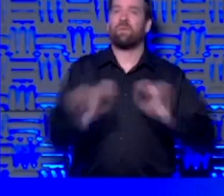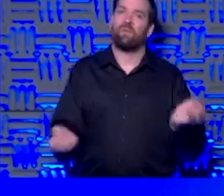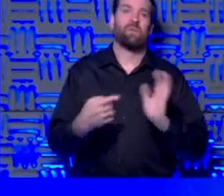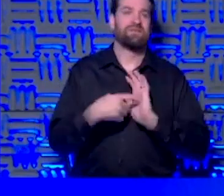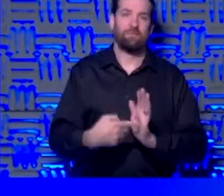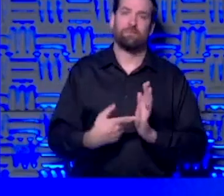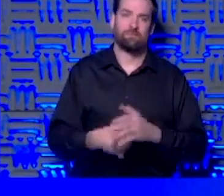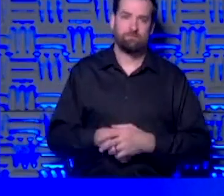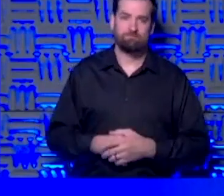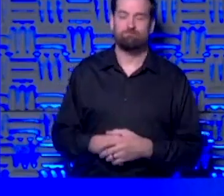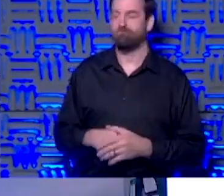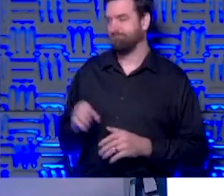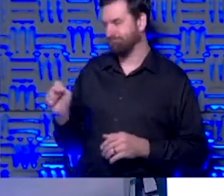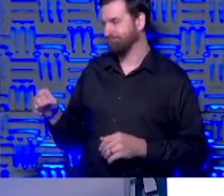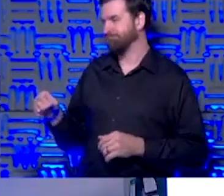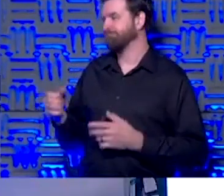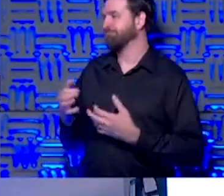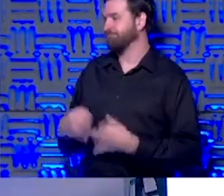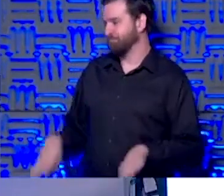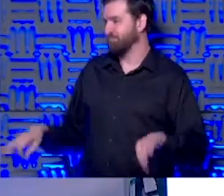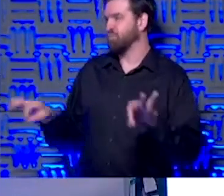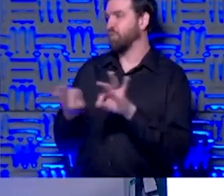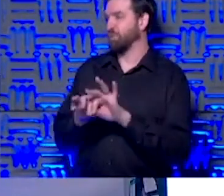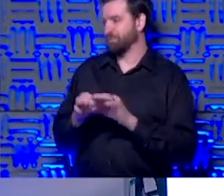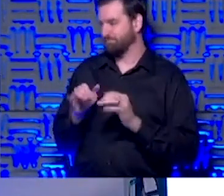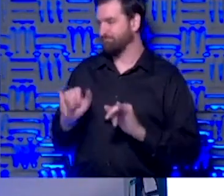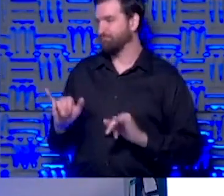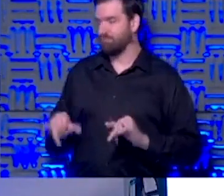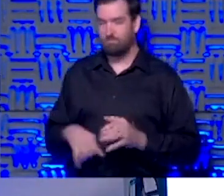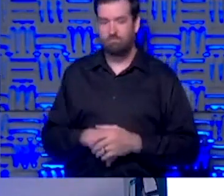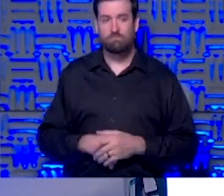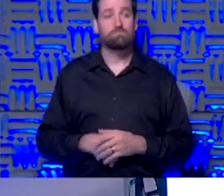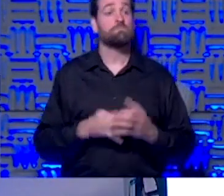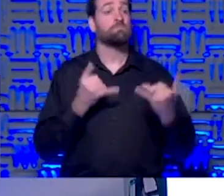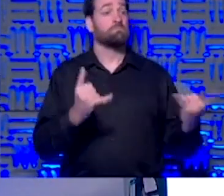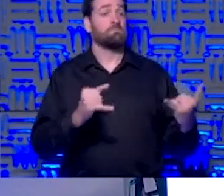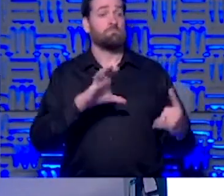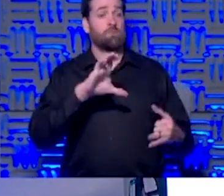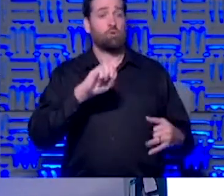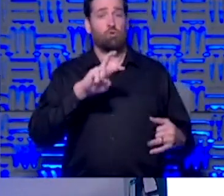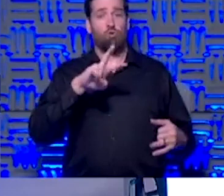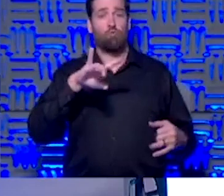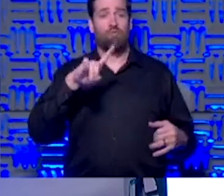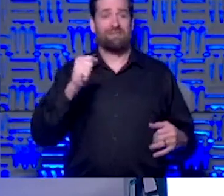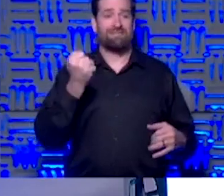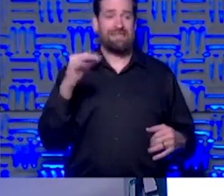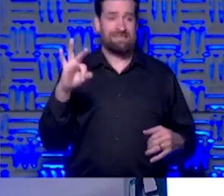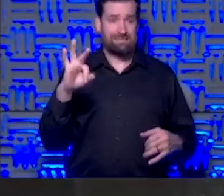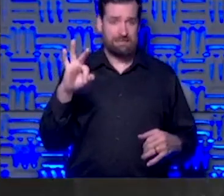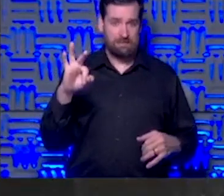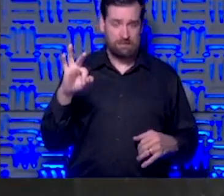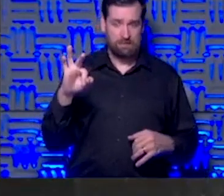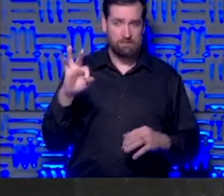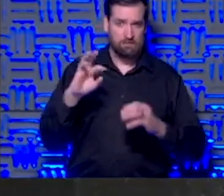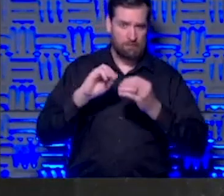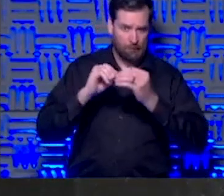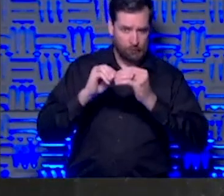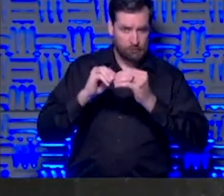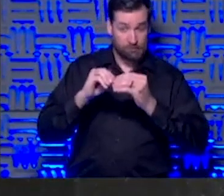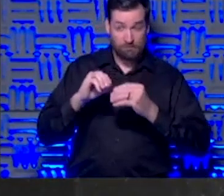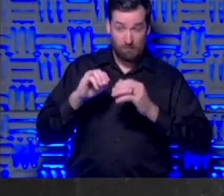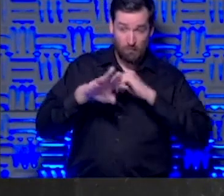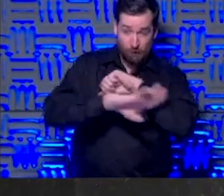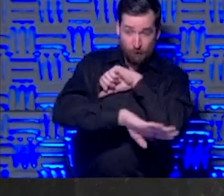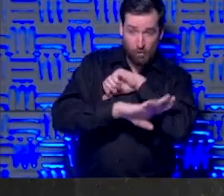asymptomatic. Yeah, those are important things. With the current COVID-19 numbers, do we think it's safe to play fall